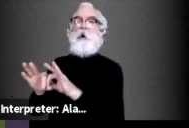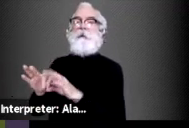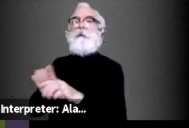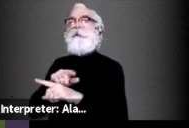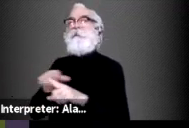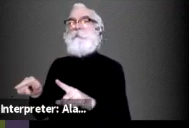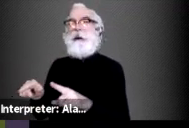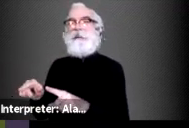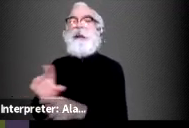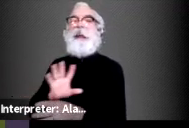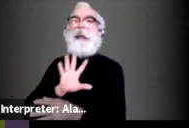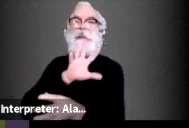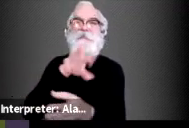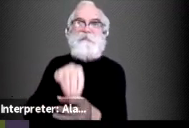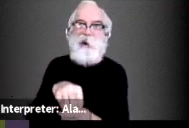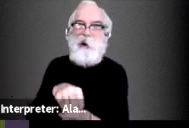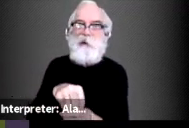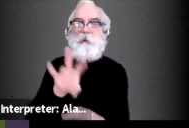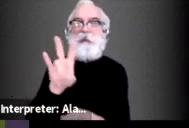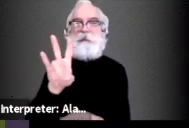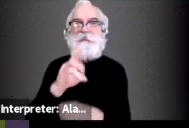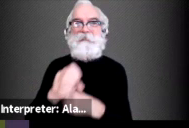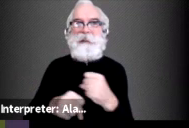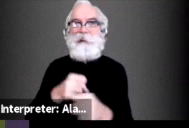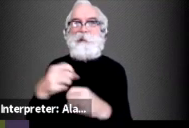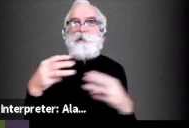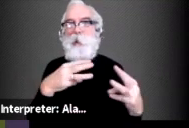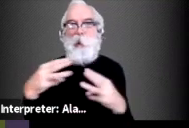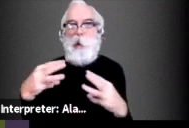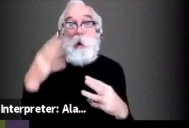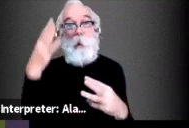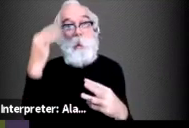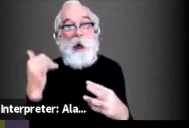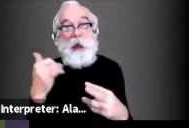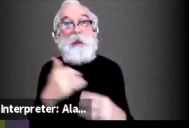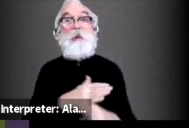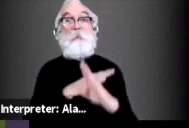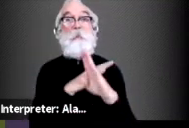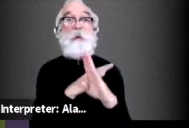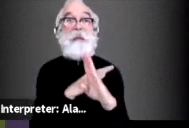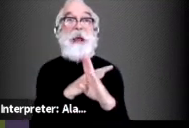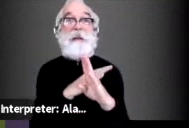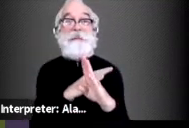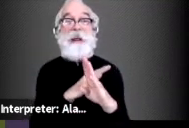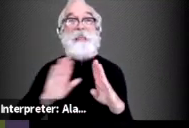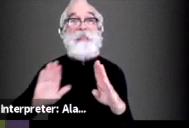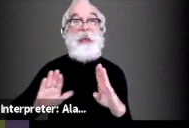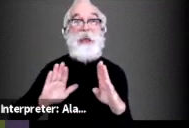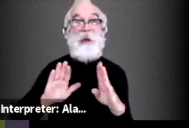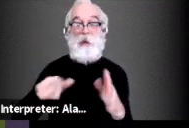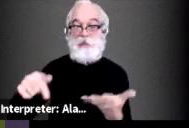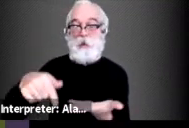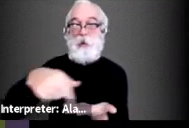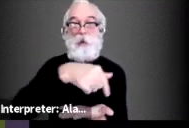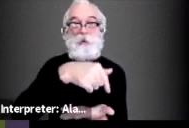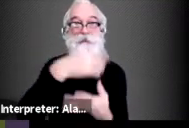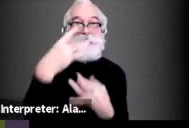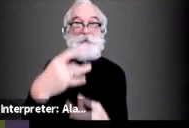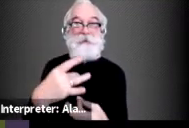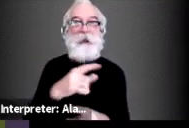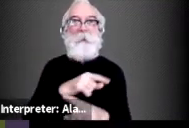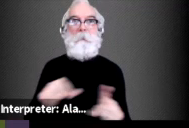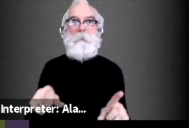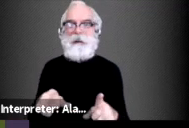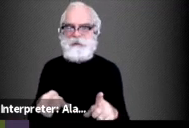in part to protect those interests. However, their attempts to exercise tight economic control